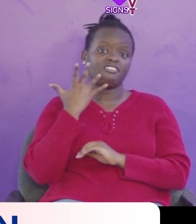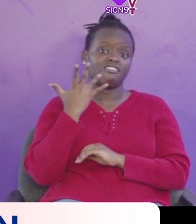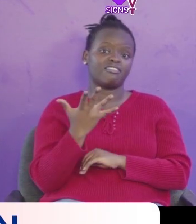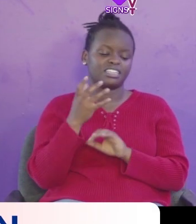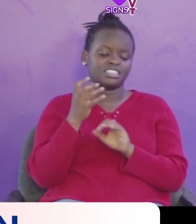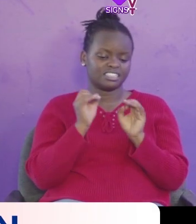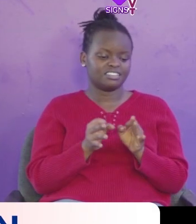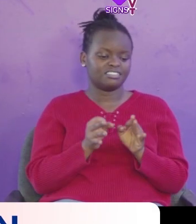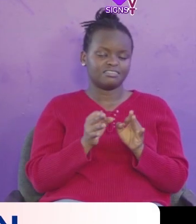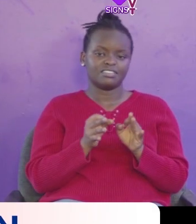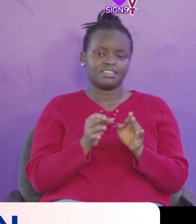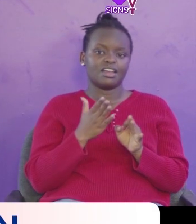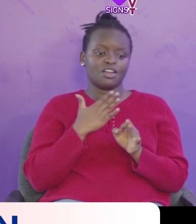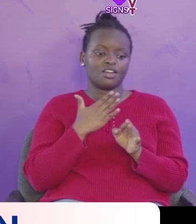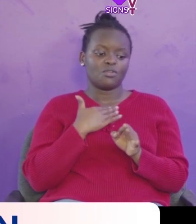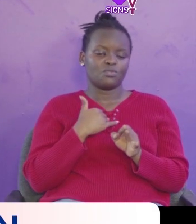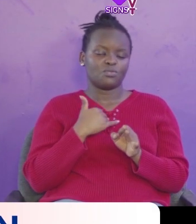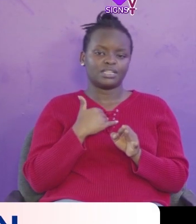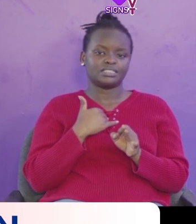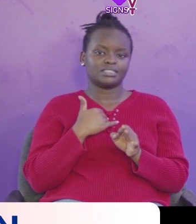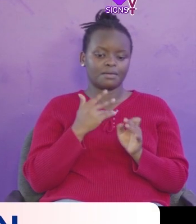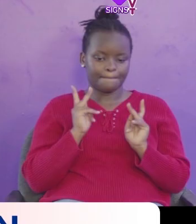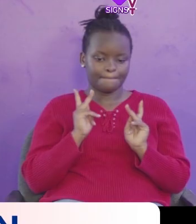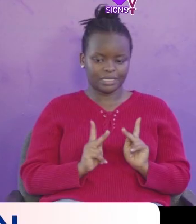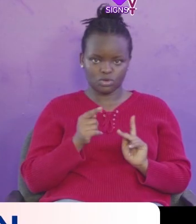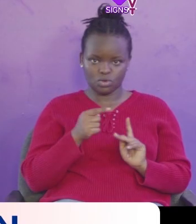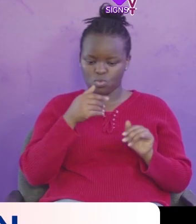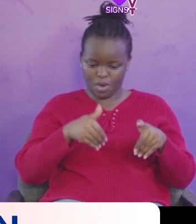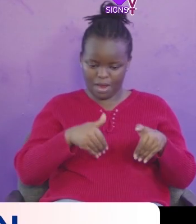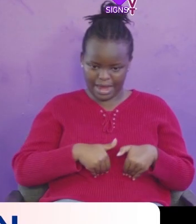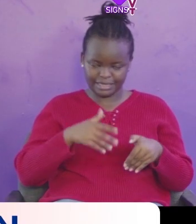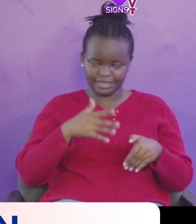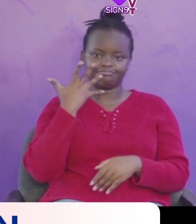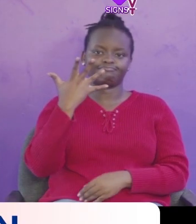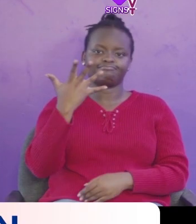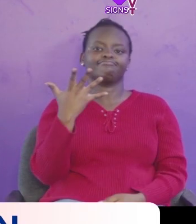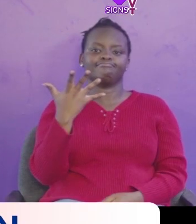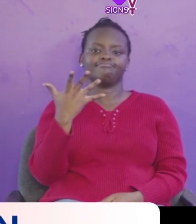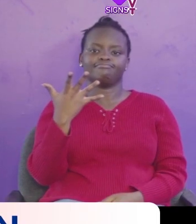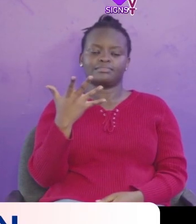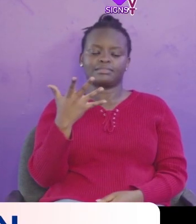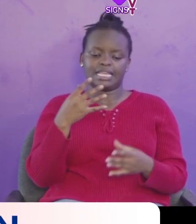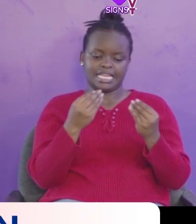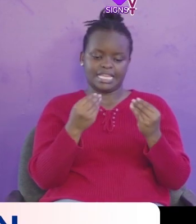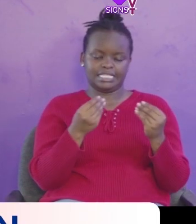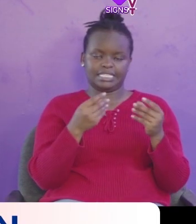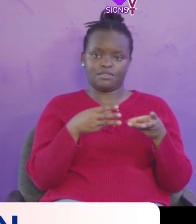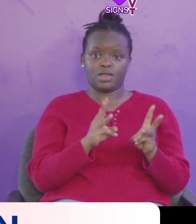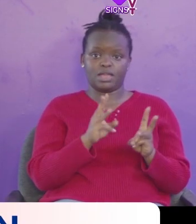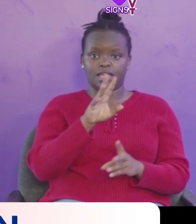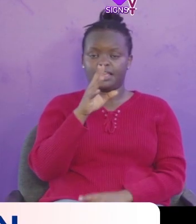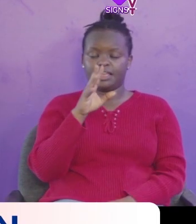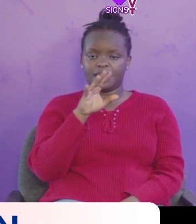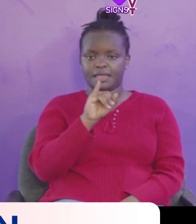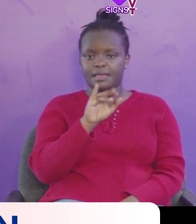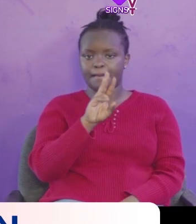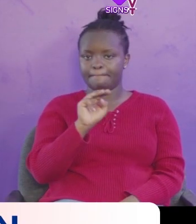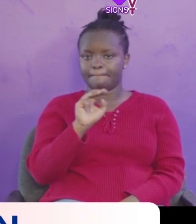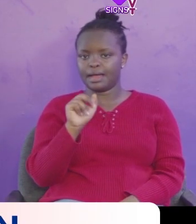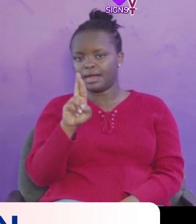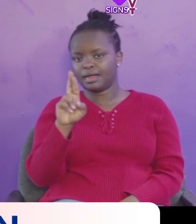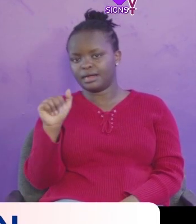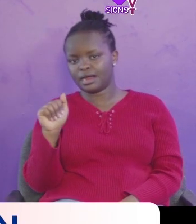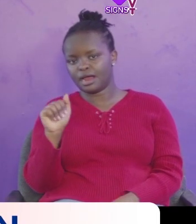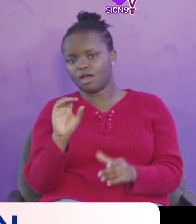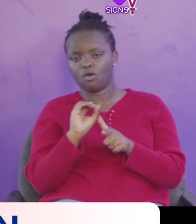mtu akonja atakuitisha punch. Yes. 500. So the easier way ni through Imara. Through Imara or